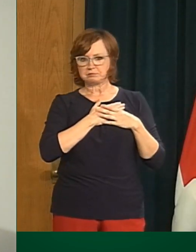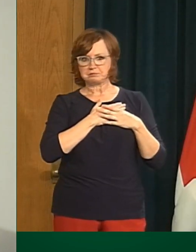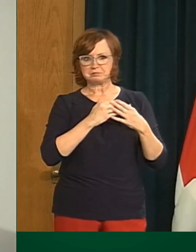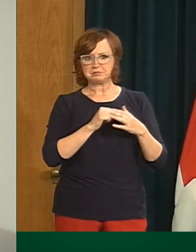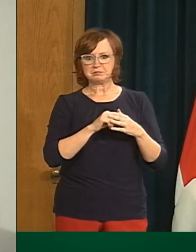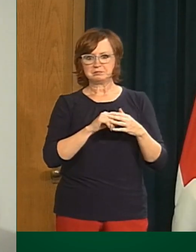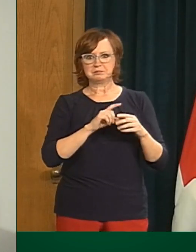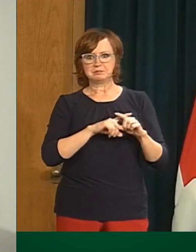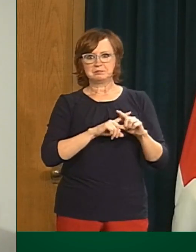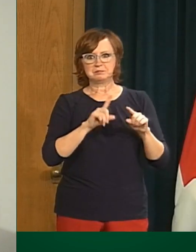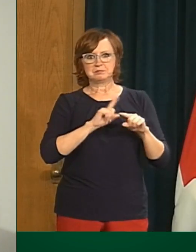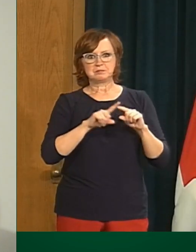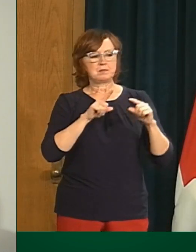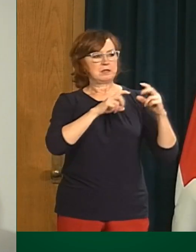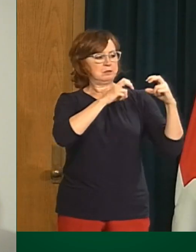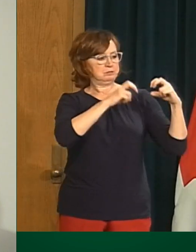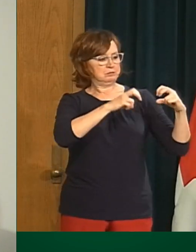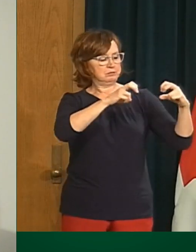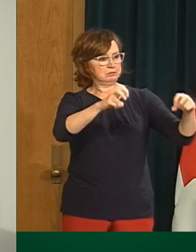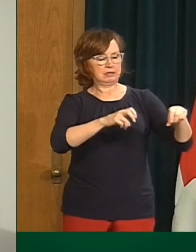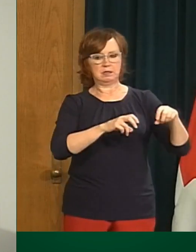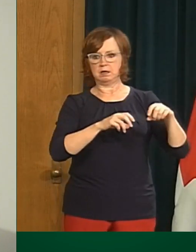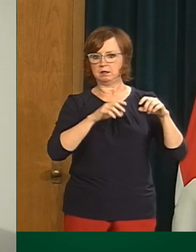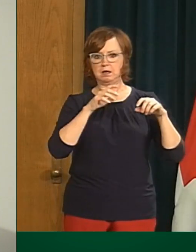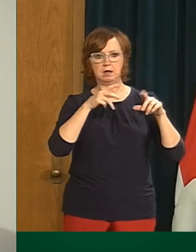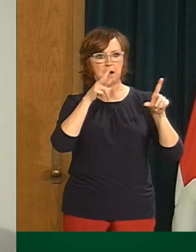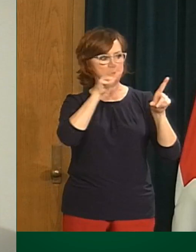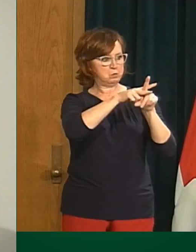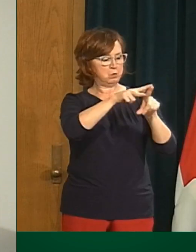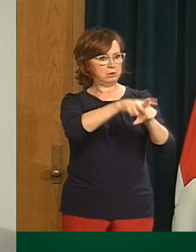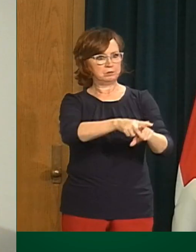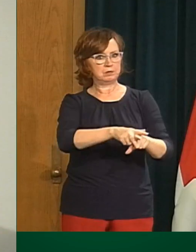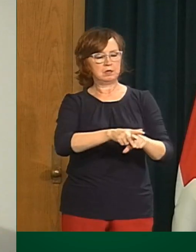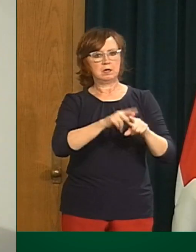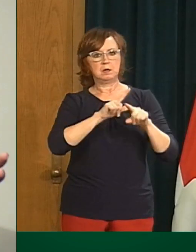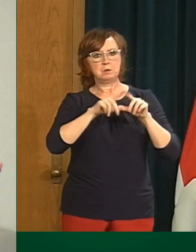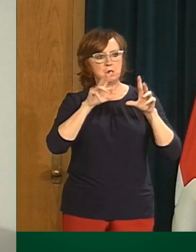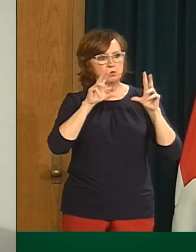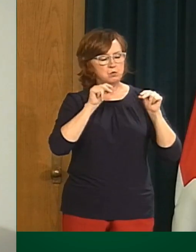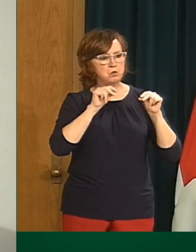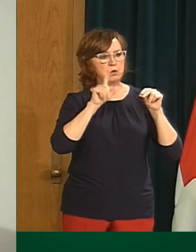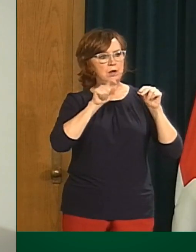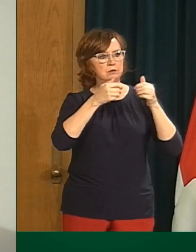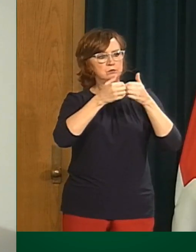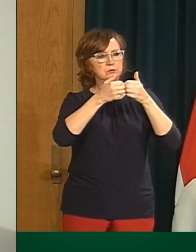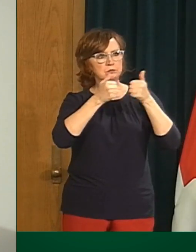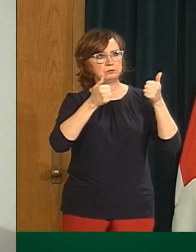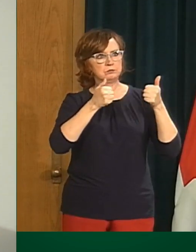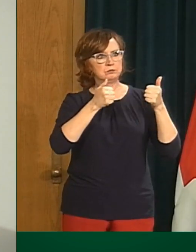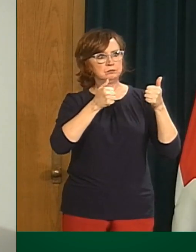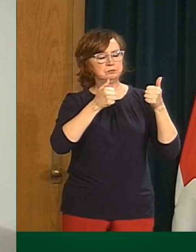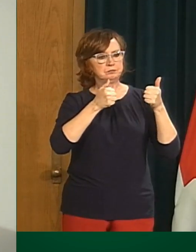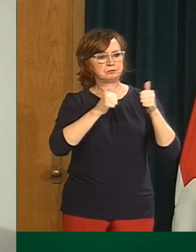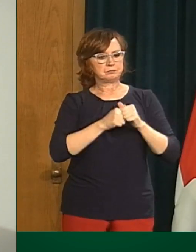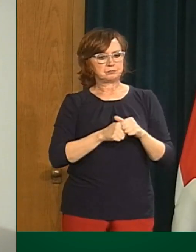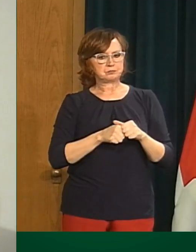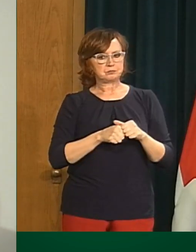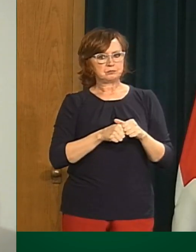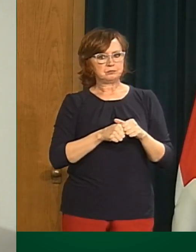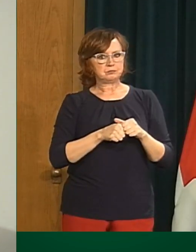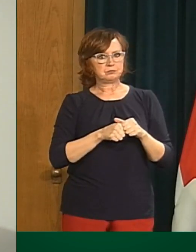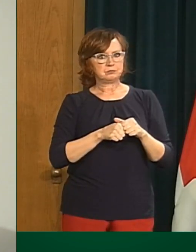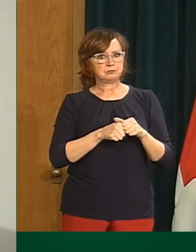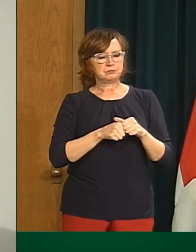limit crowding in the waiting area, to maintain the 2-meter separation, to remove items that are multi-touch. So I think